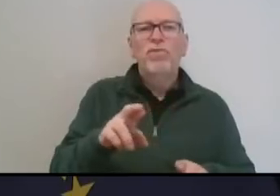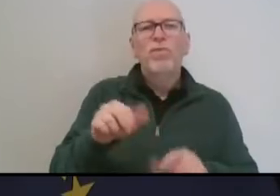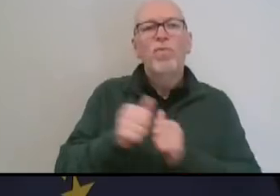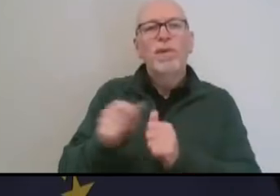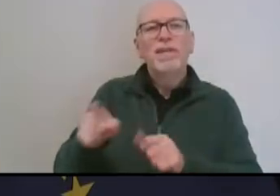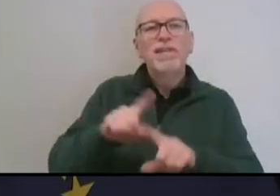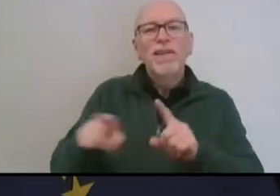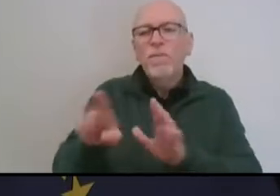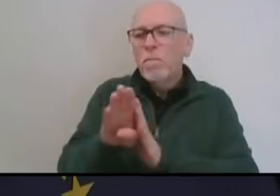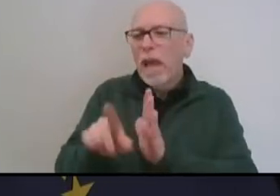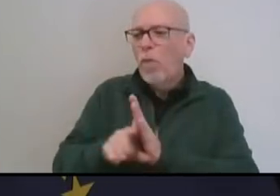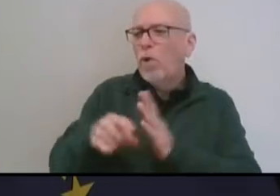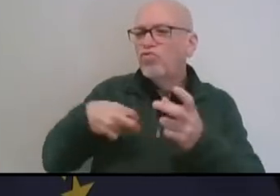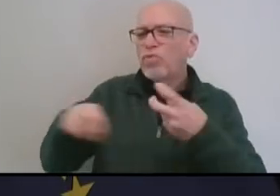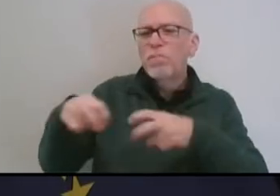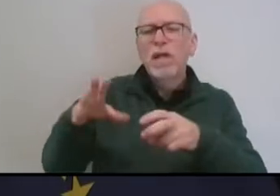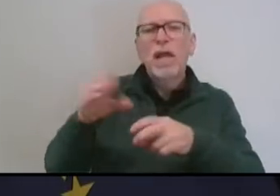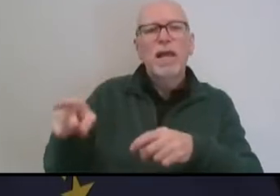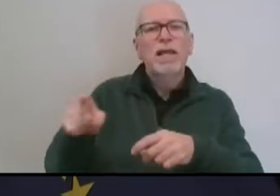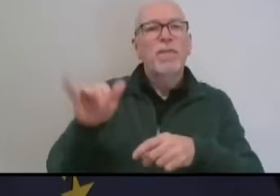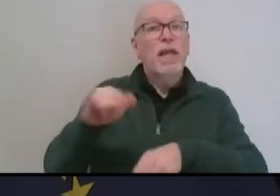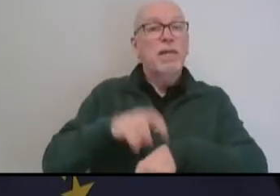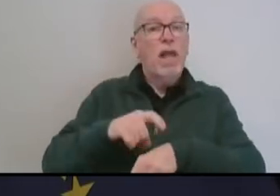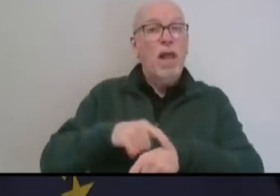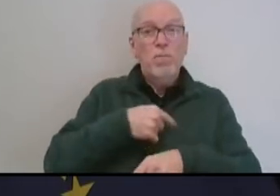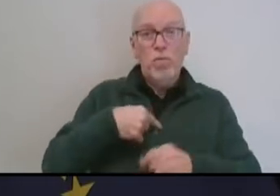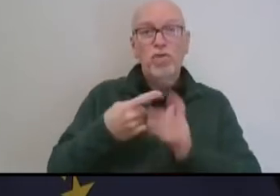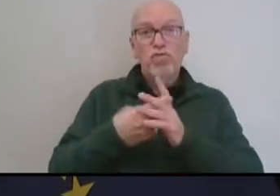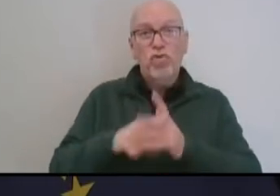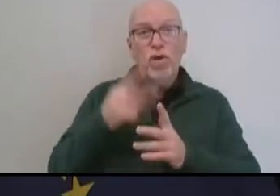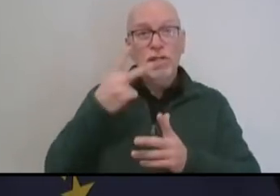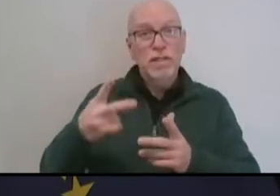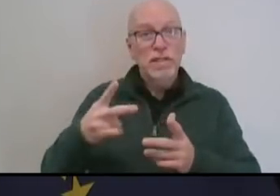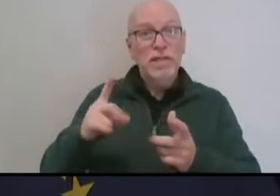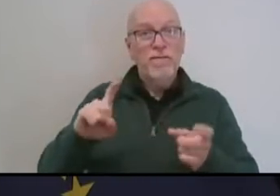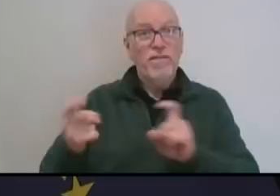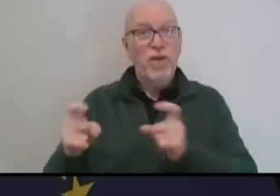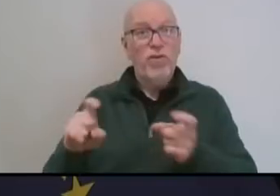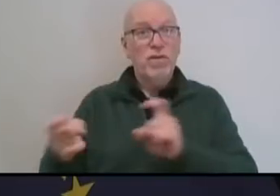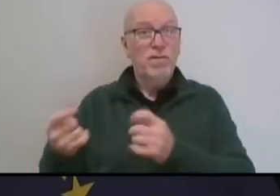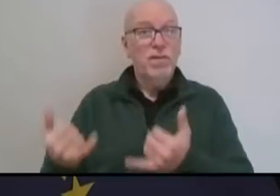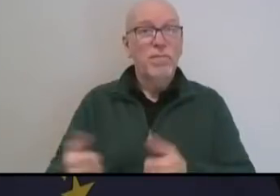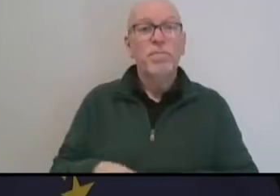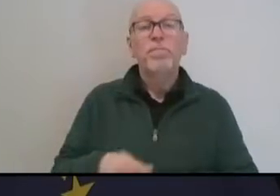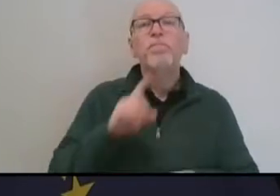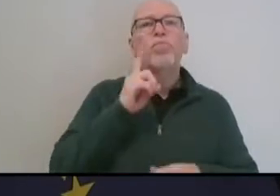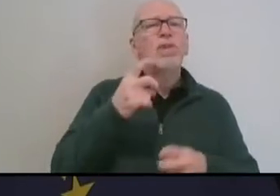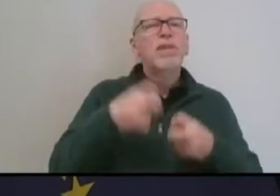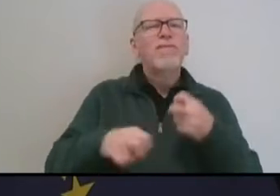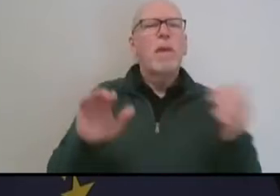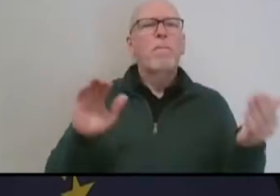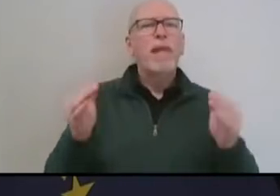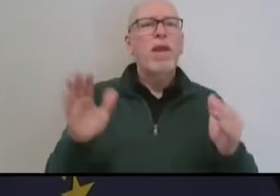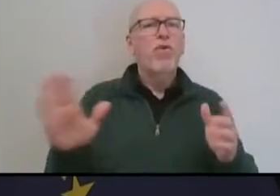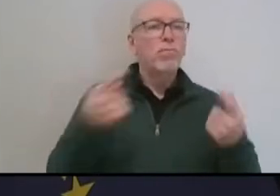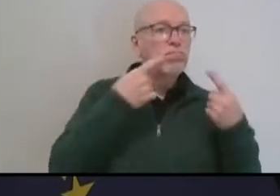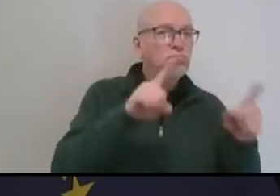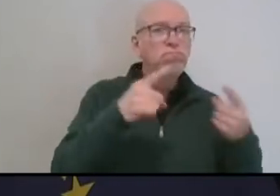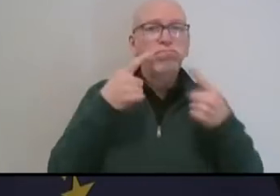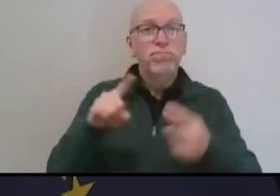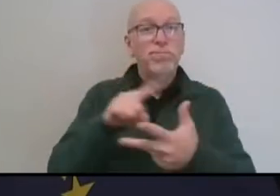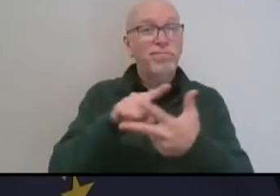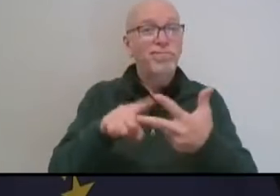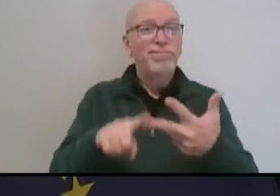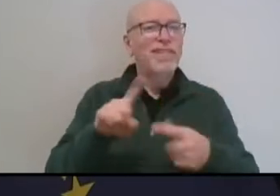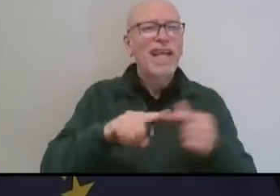background transmission, and at a time when we were starting to see variants emerge. It is difficult to compare the efficacy rates of the three vaccines